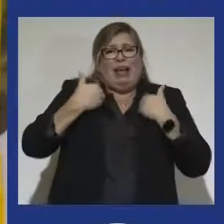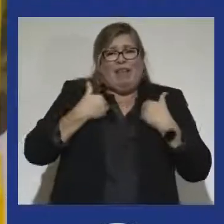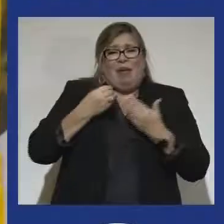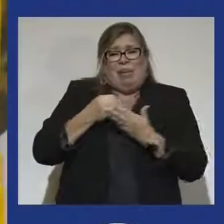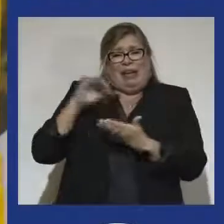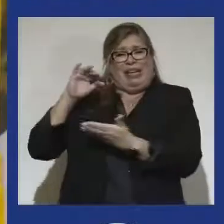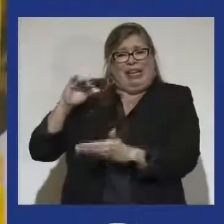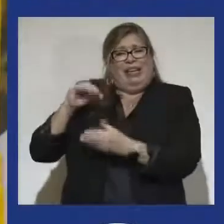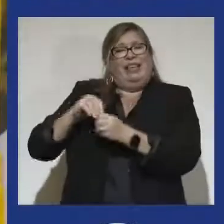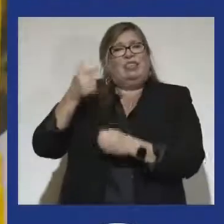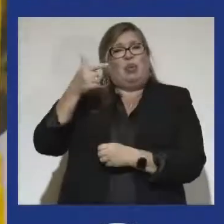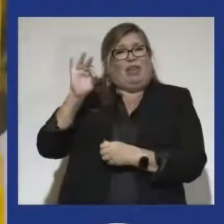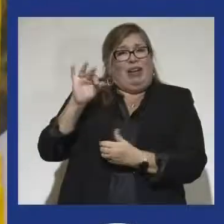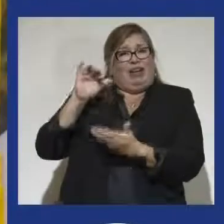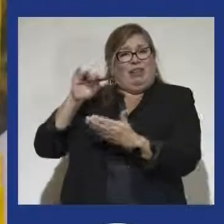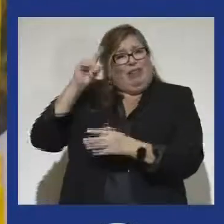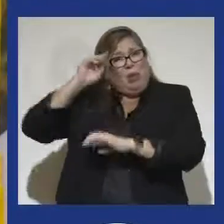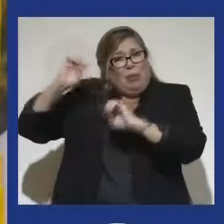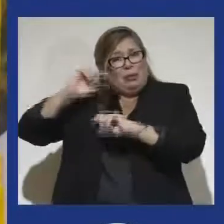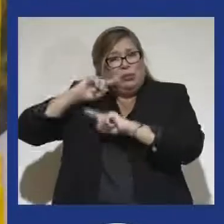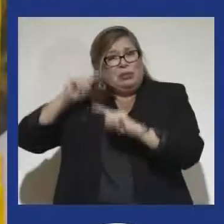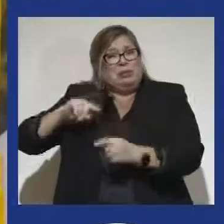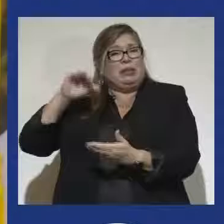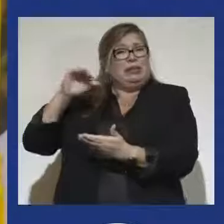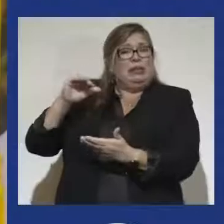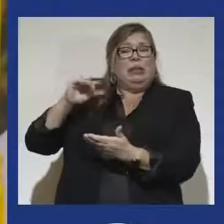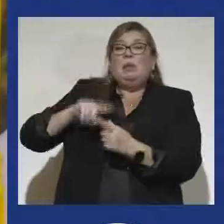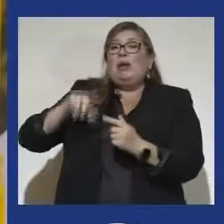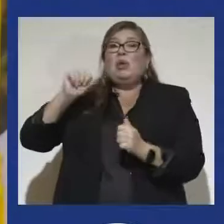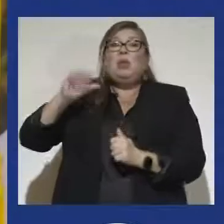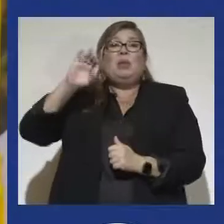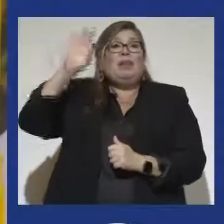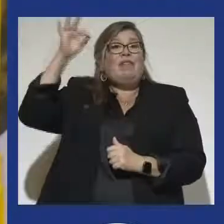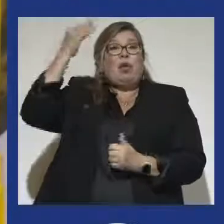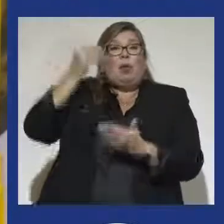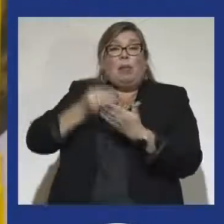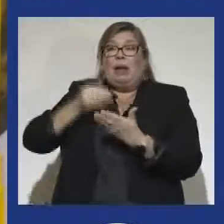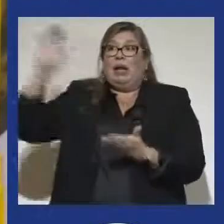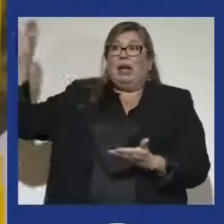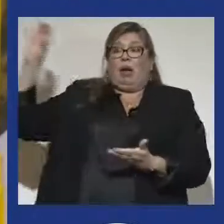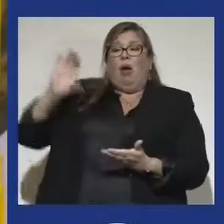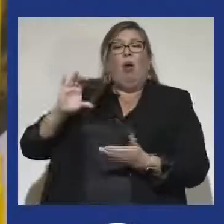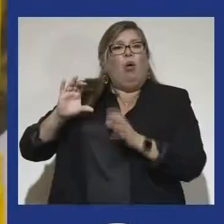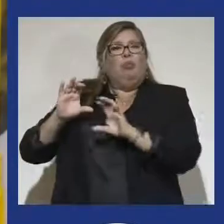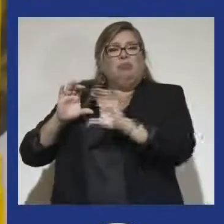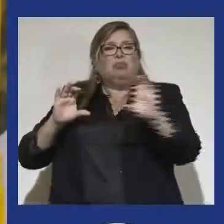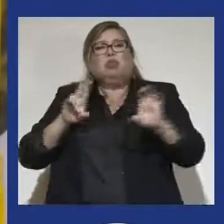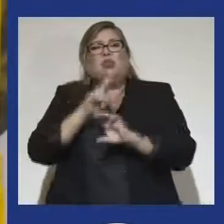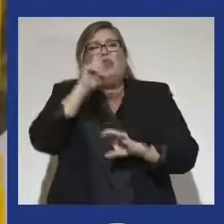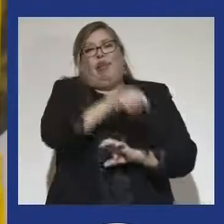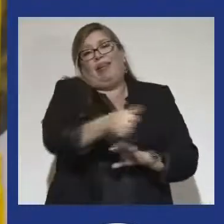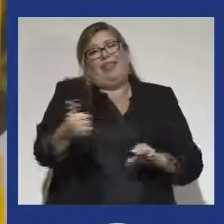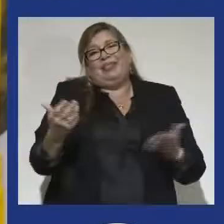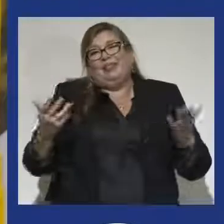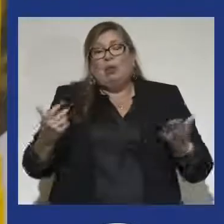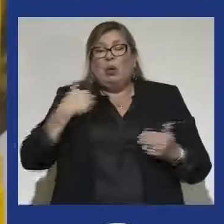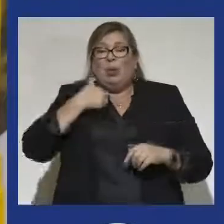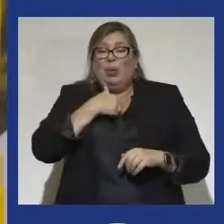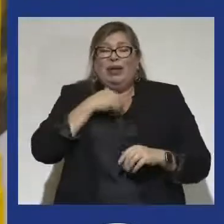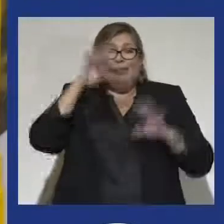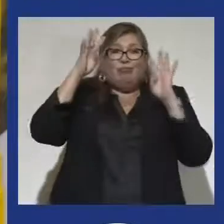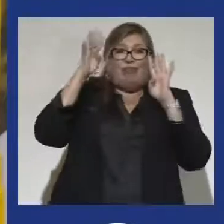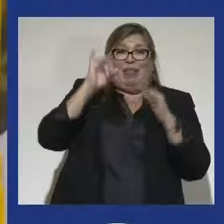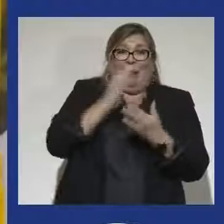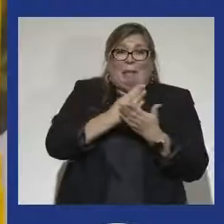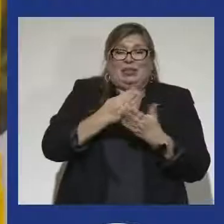fund, but there's an opportunity for it to be offset by federal funding. Again, we put this budget together before we knew what the